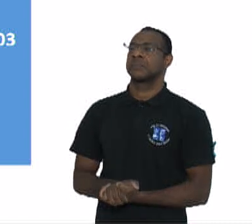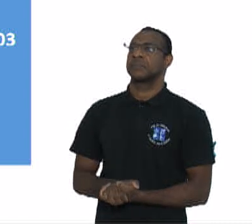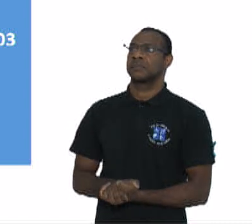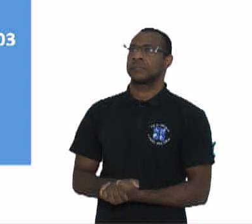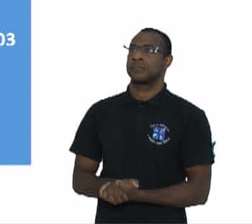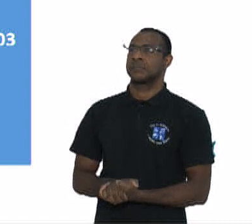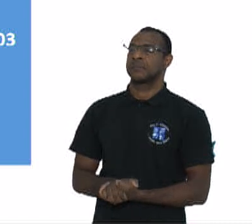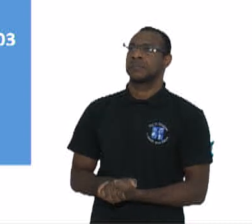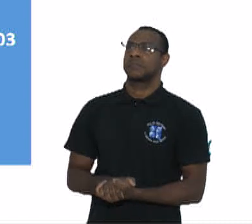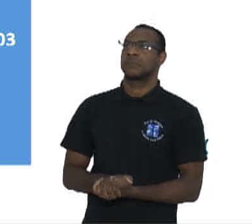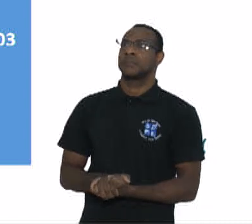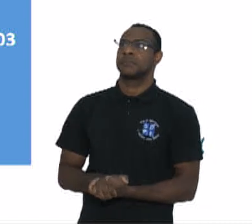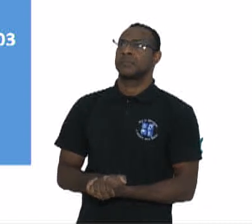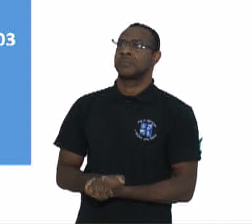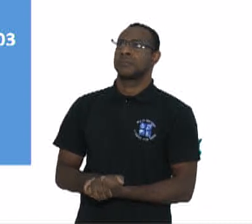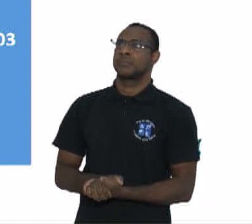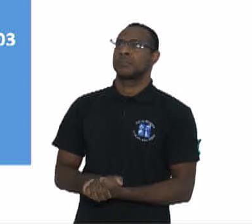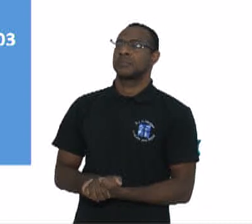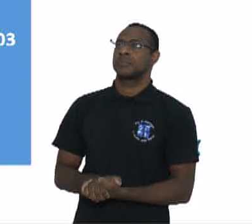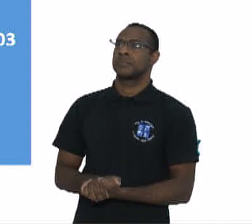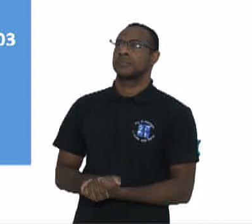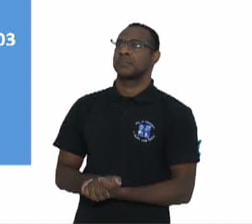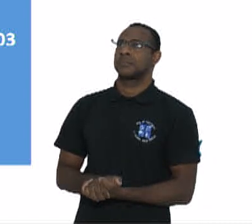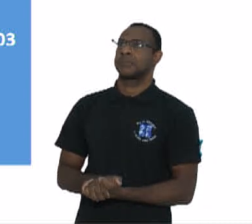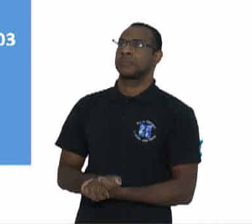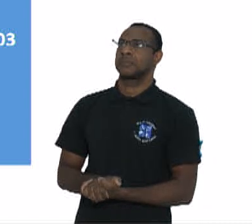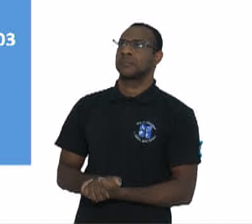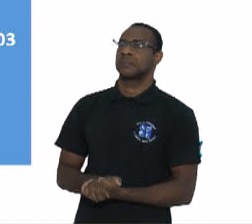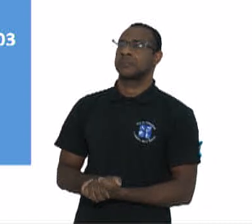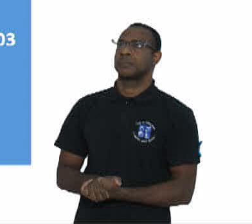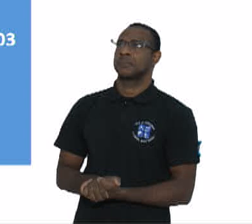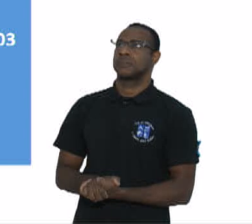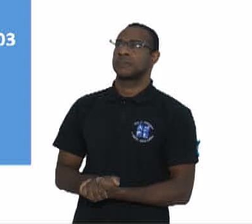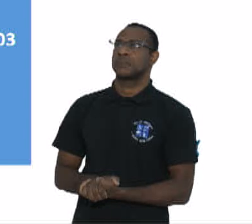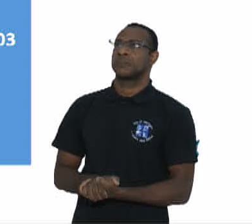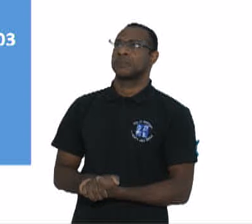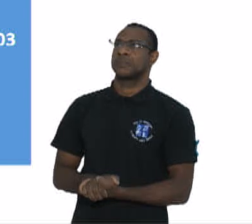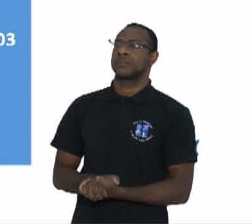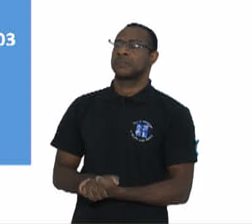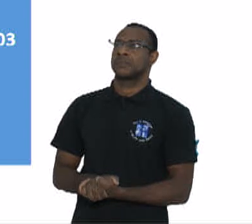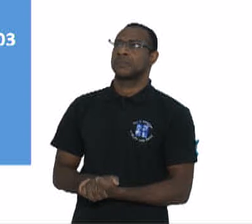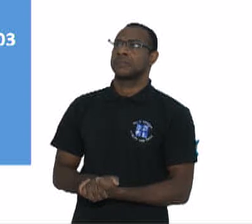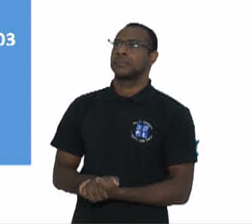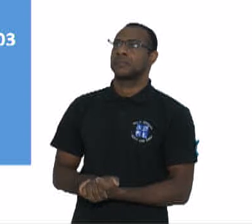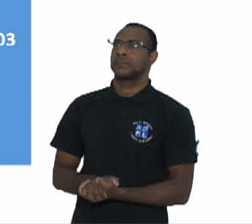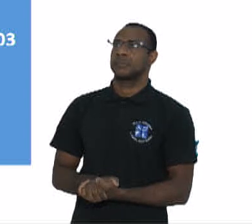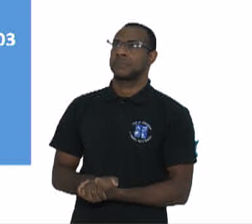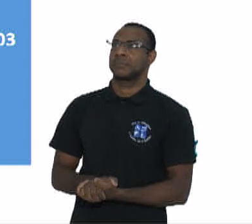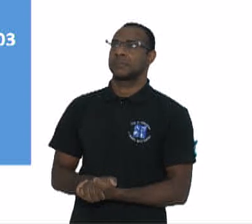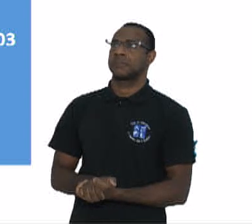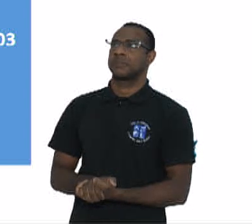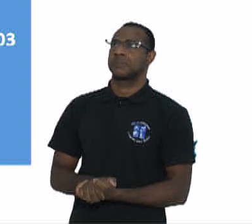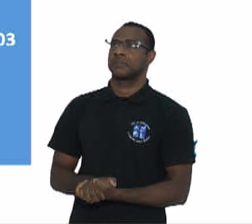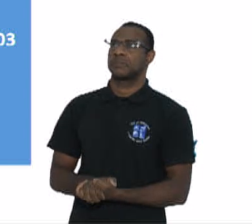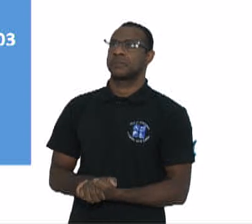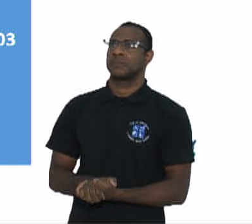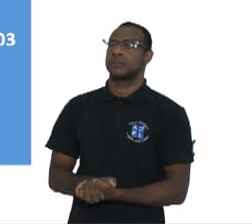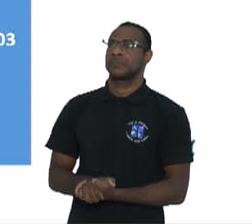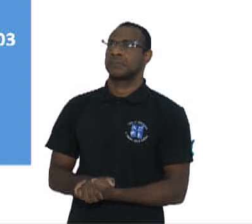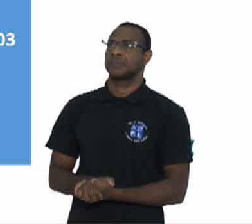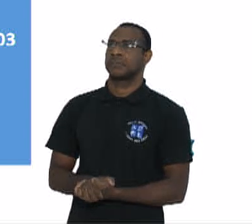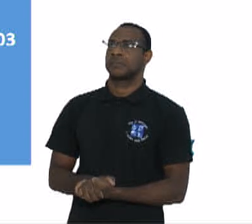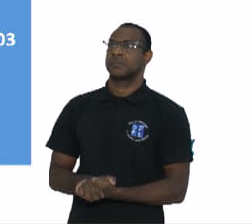around and took some photos. Then I went to Delos to visit the ancient ruins.